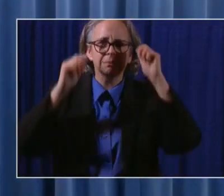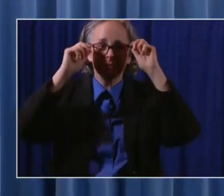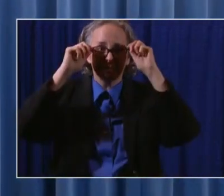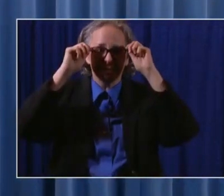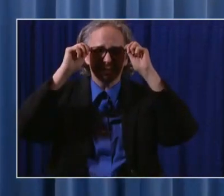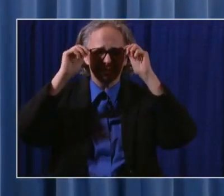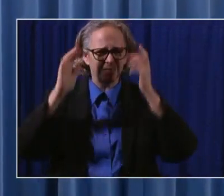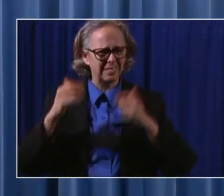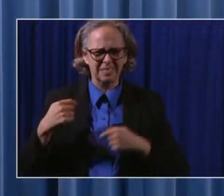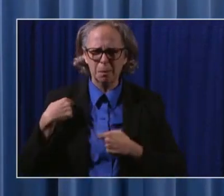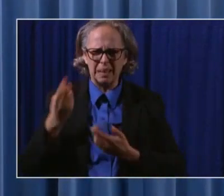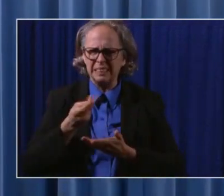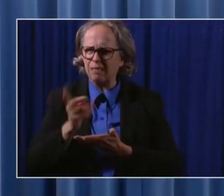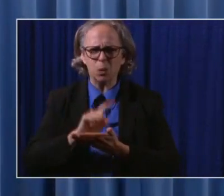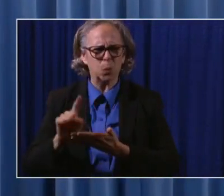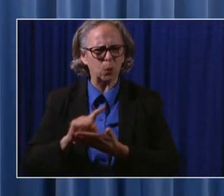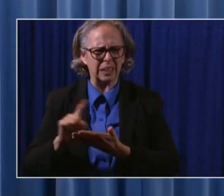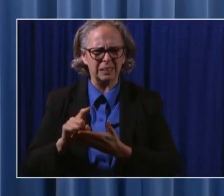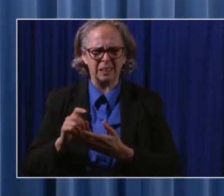some of our friends who have come down with